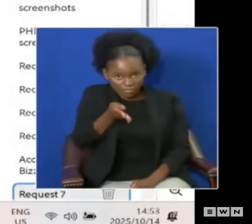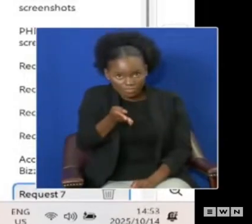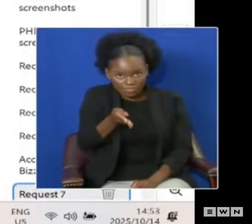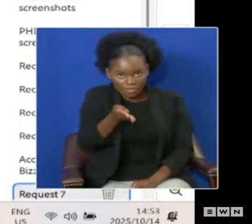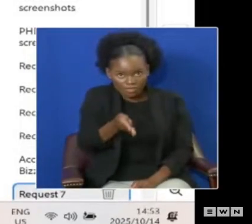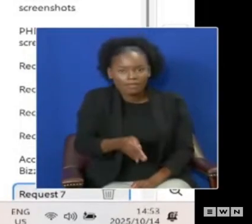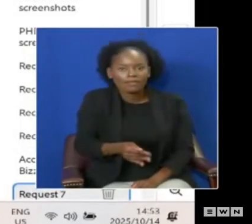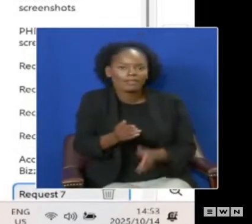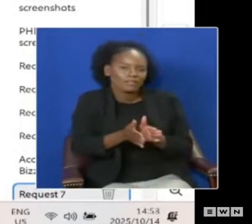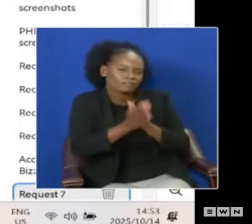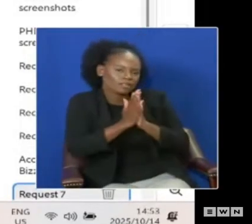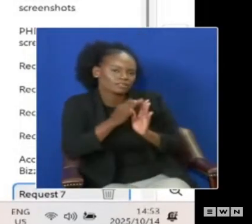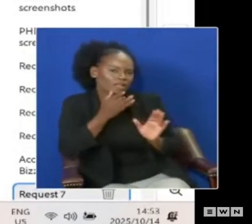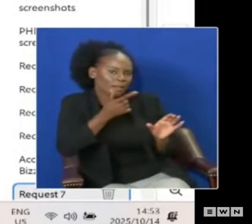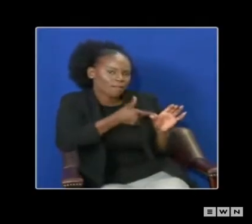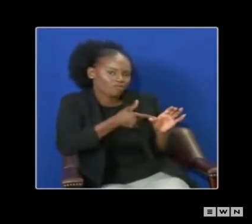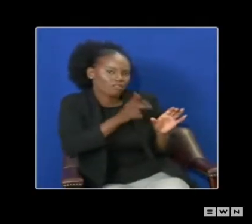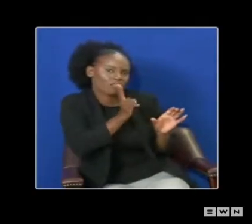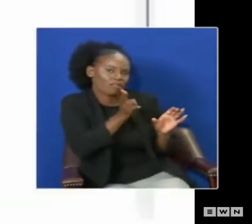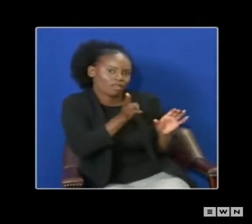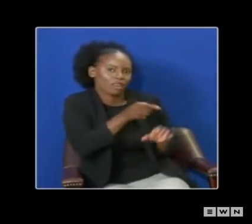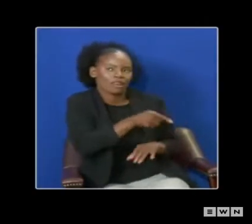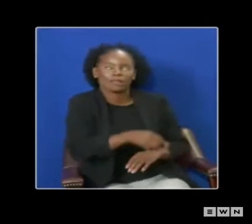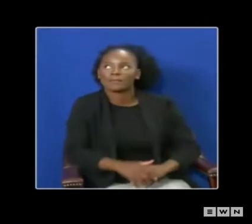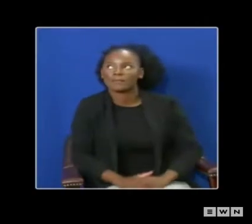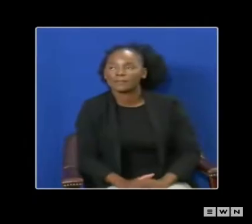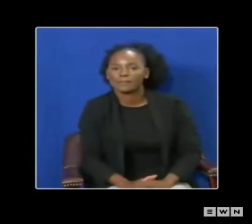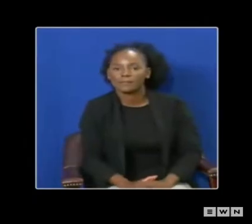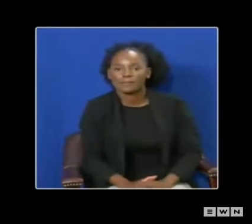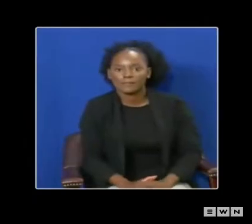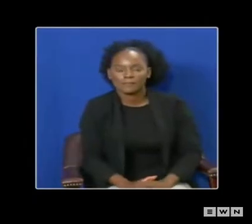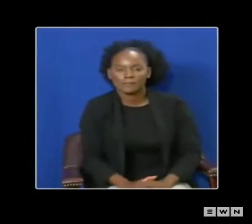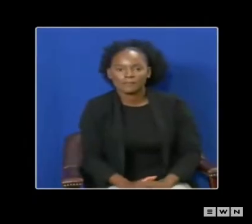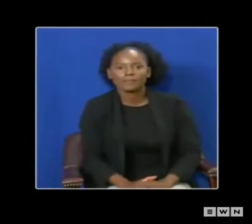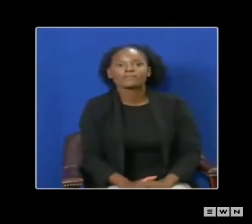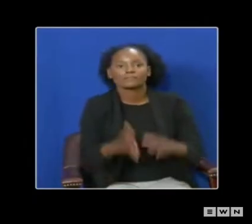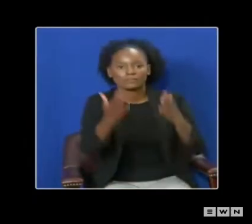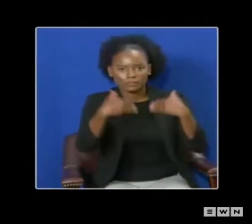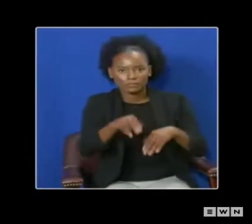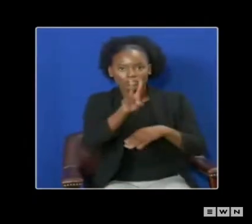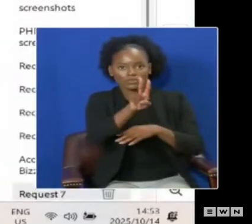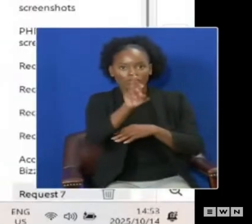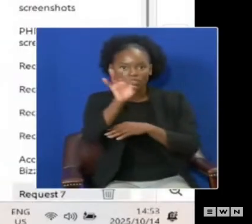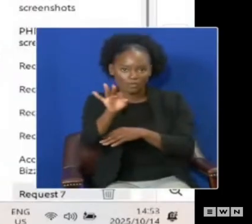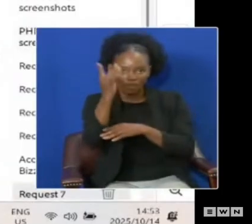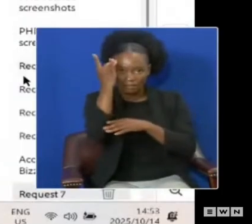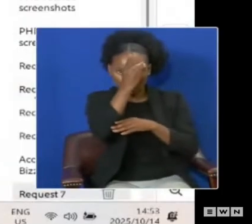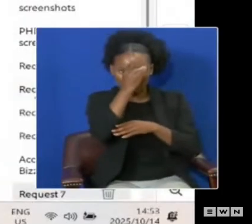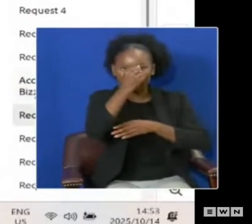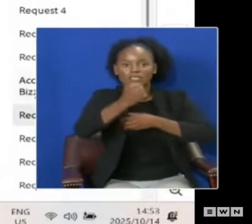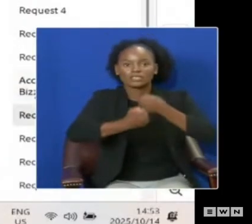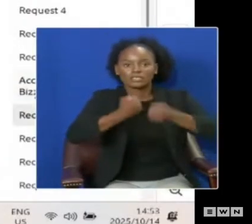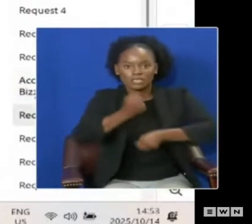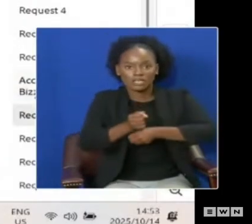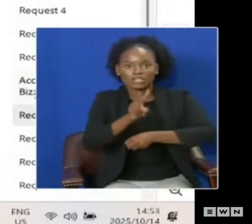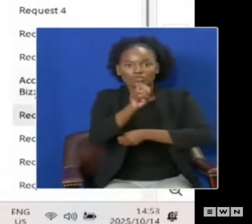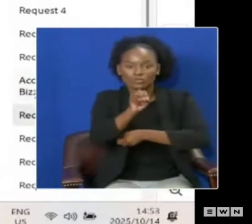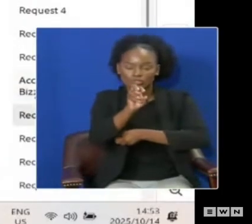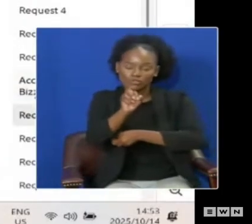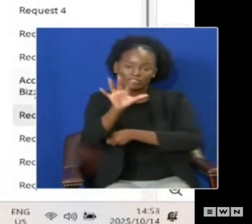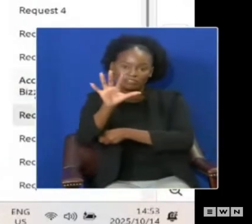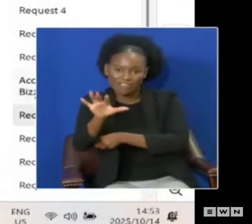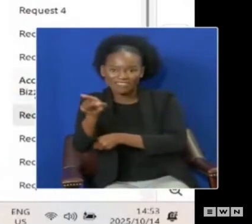petrol with a petrol pump. On 23 March 2025, Mr. Rafadi requests money, and